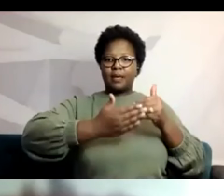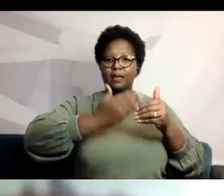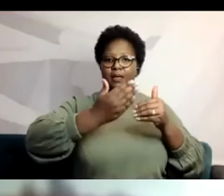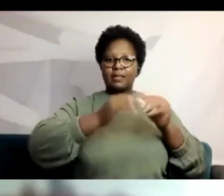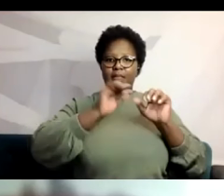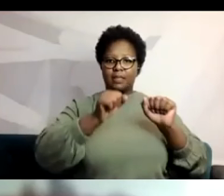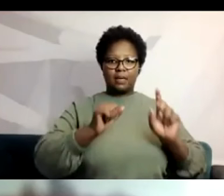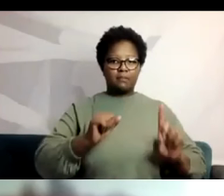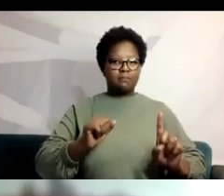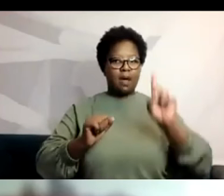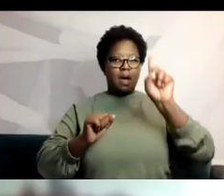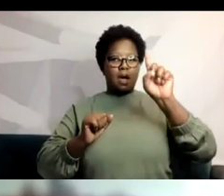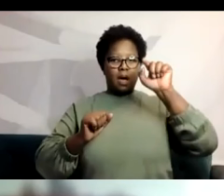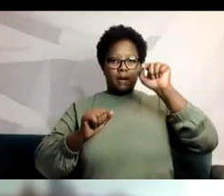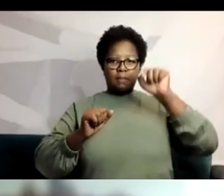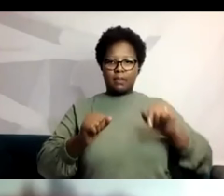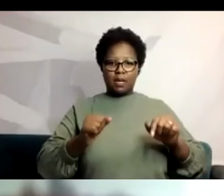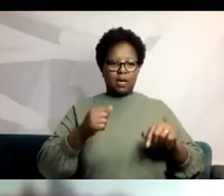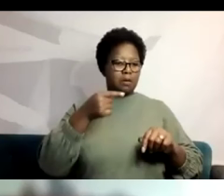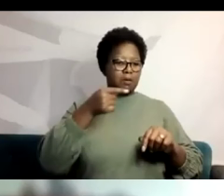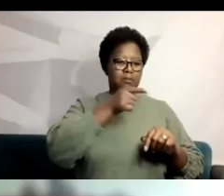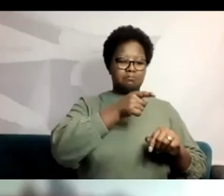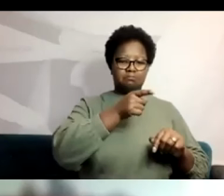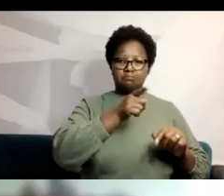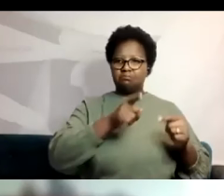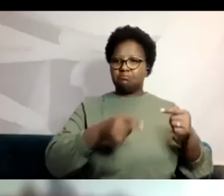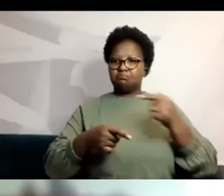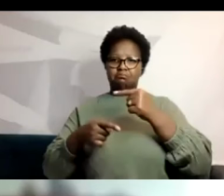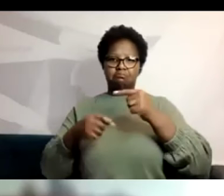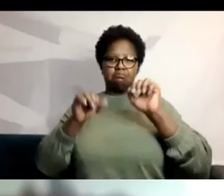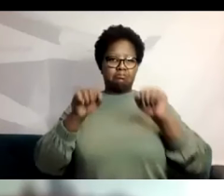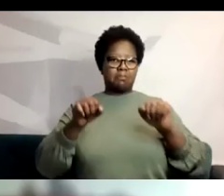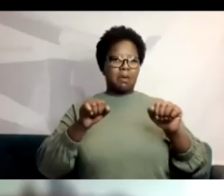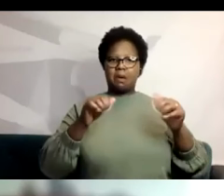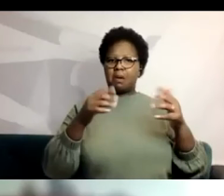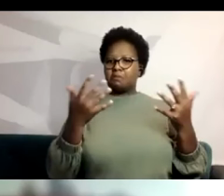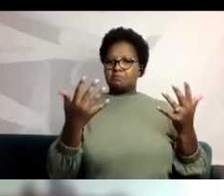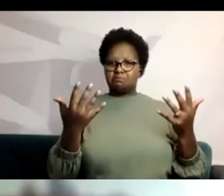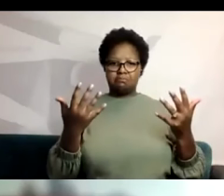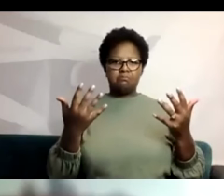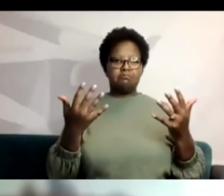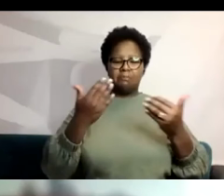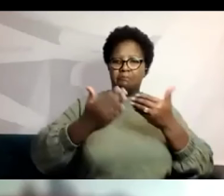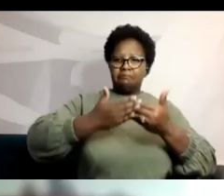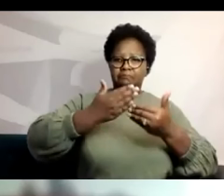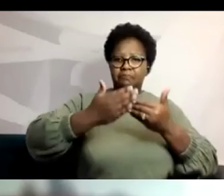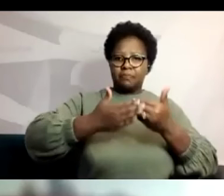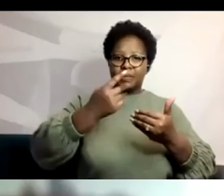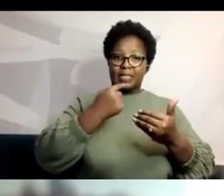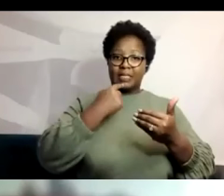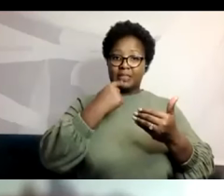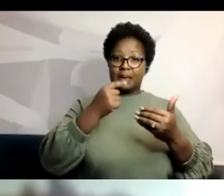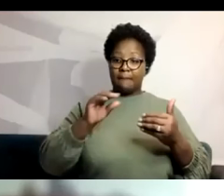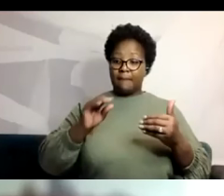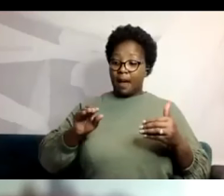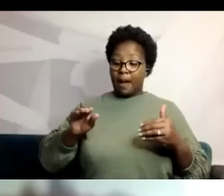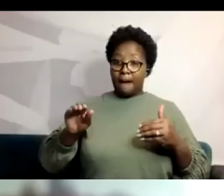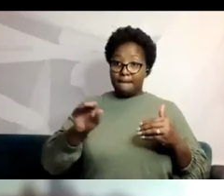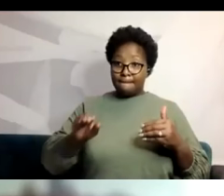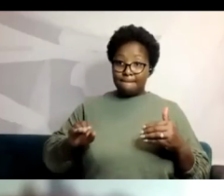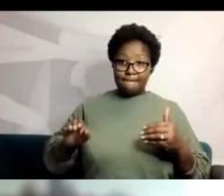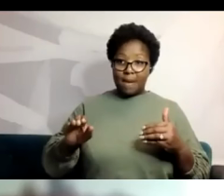and down and maneuver it around. Again, she doesn't use the mouse. That's too hard for